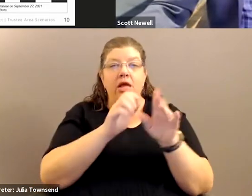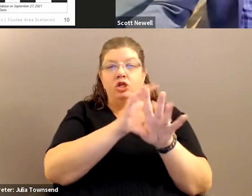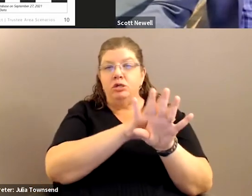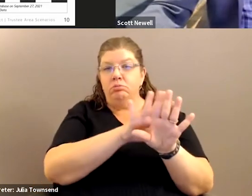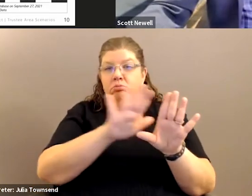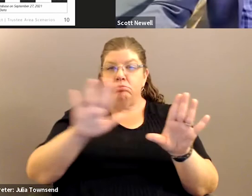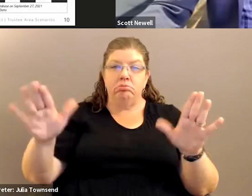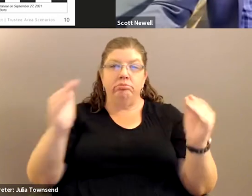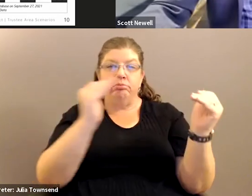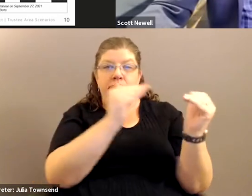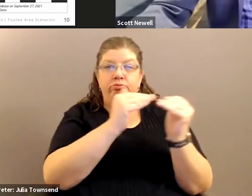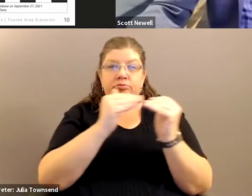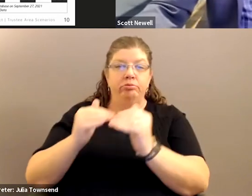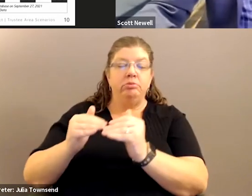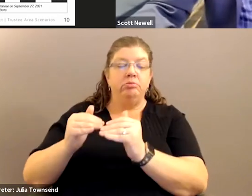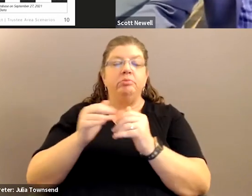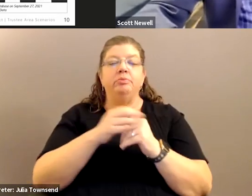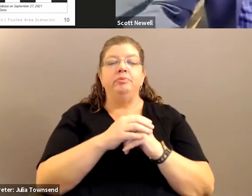board